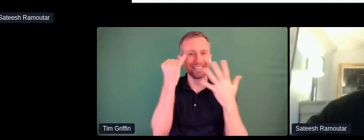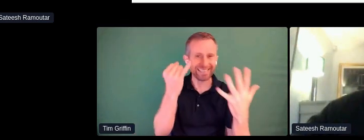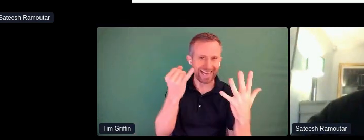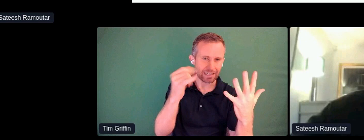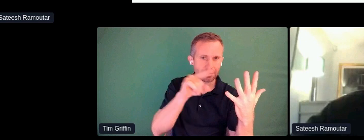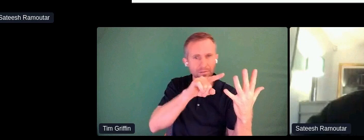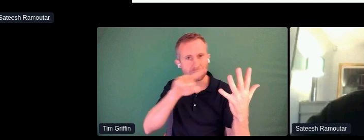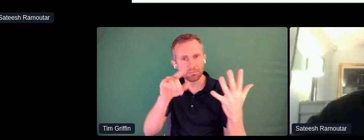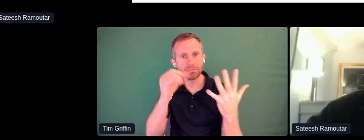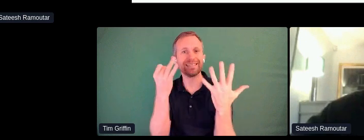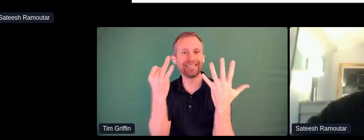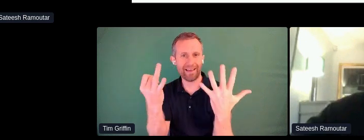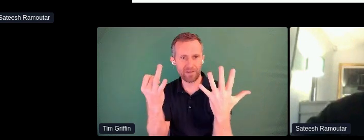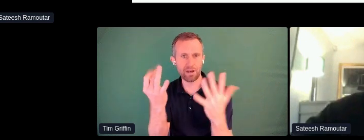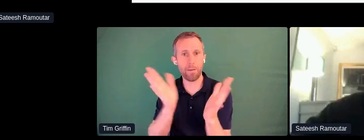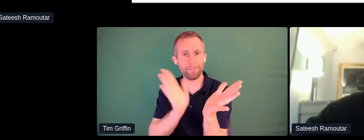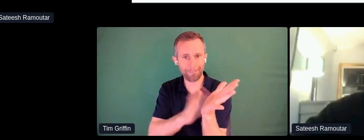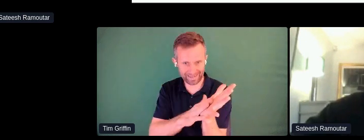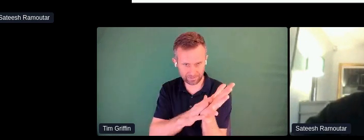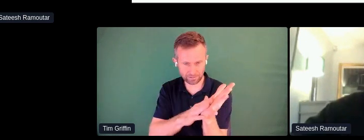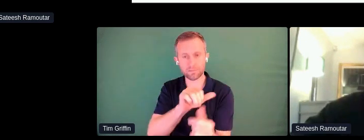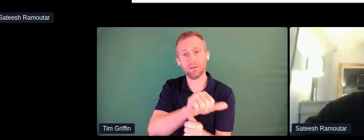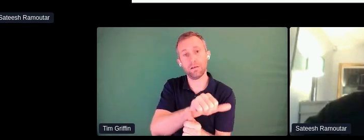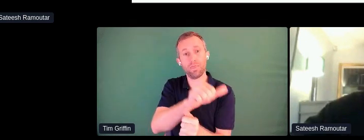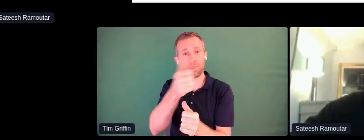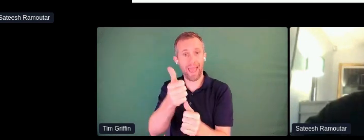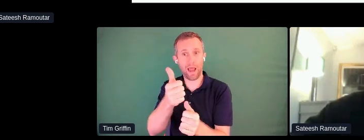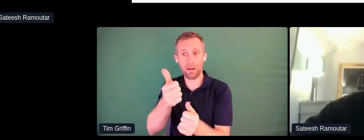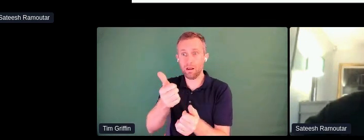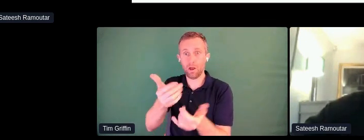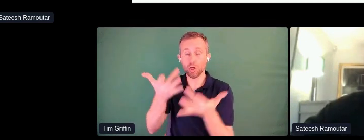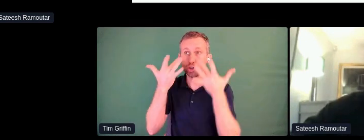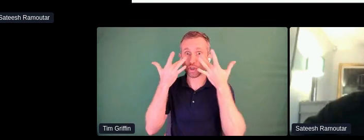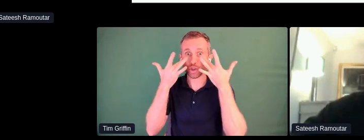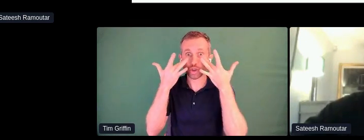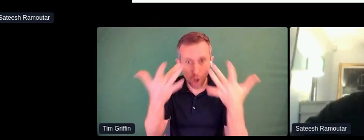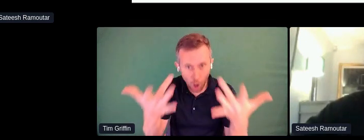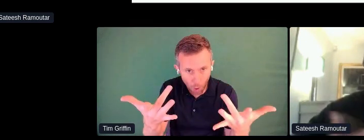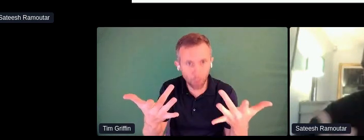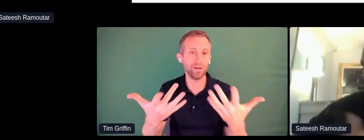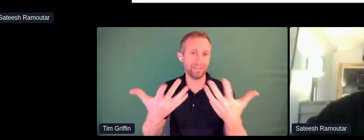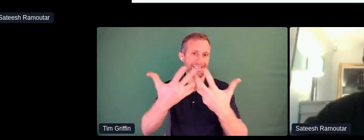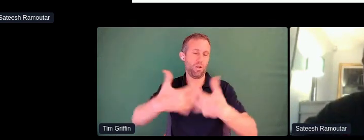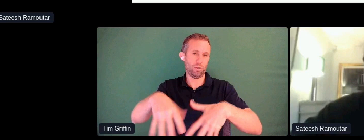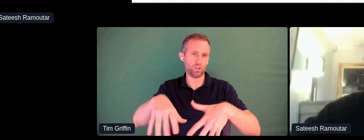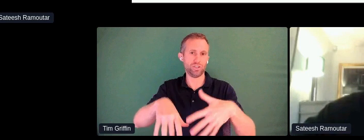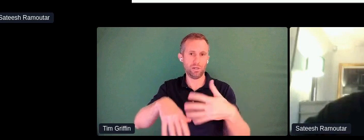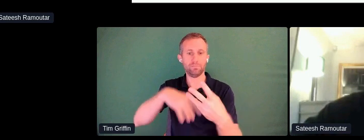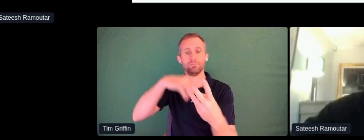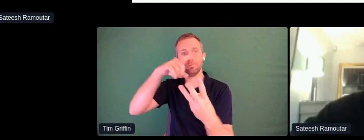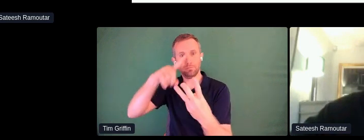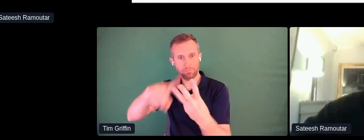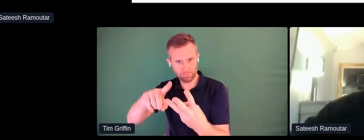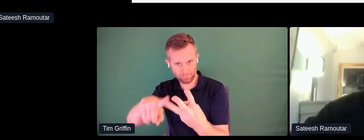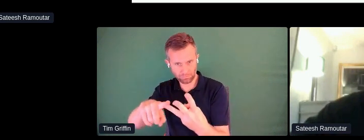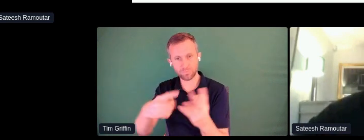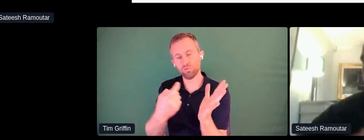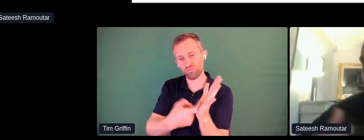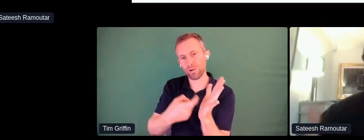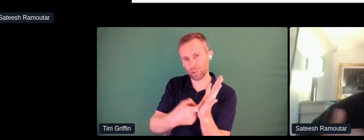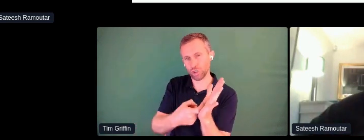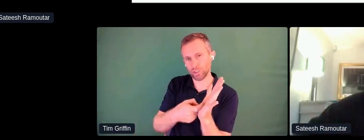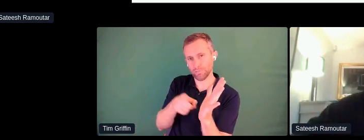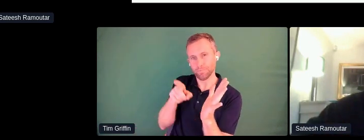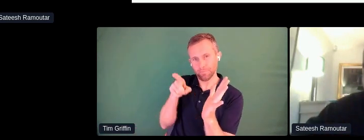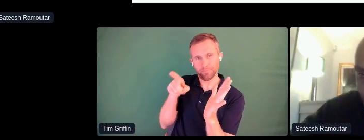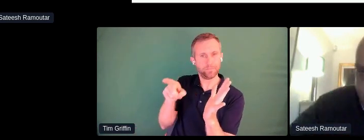minutes with a live demonstration from Richard, and then the second half of the call, which is the second 15 minutes, we've